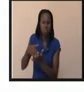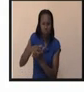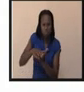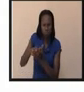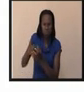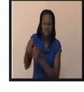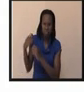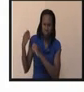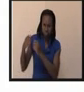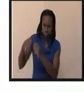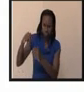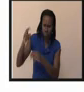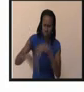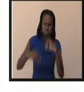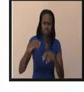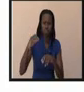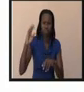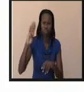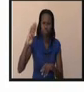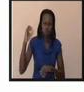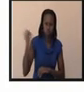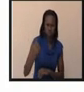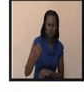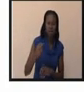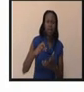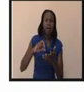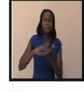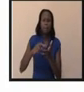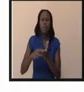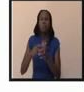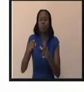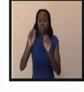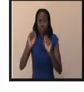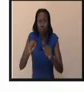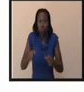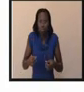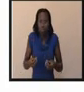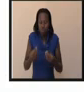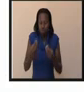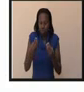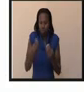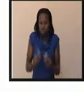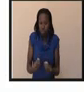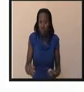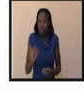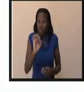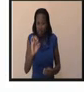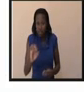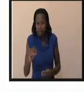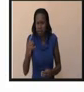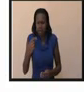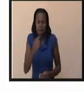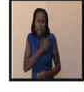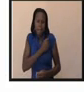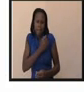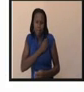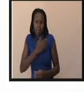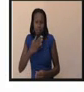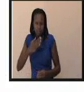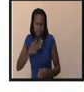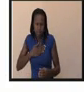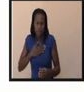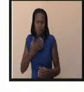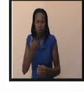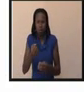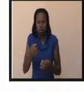but you can pass a gene for short legs onto your children. Mommy's mom had long legs, but passed on a gene for short